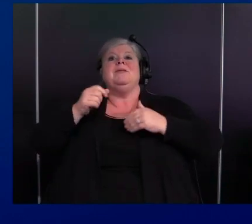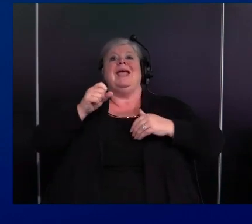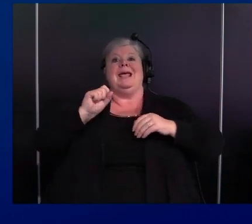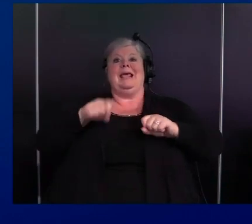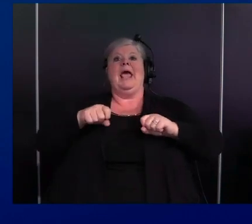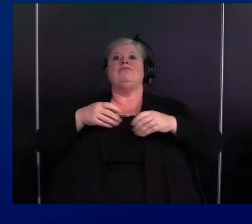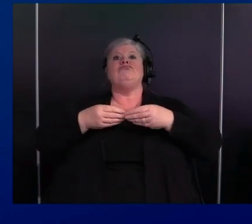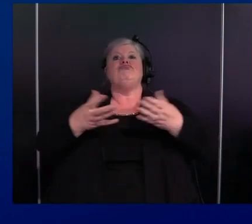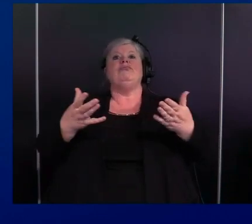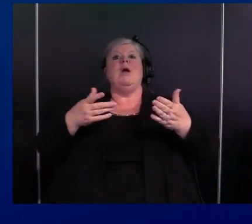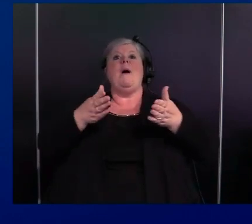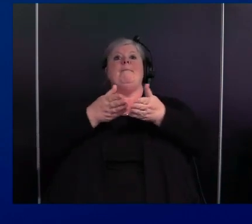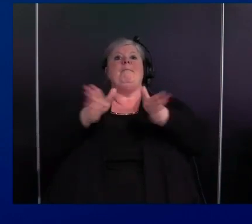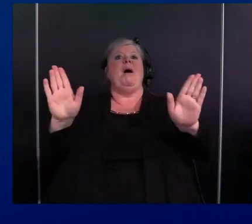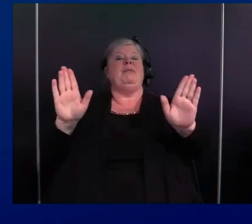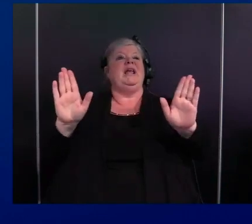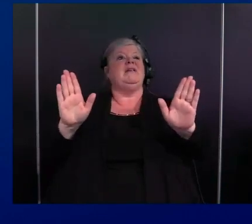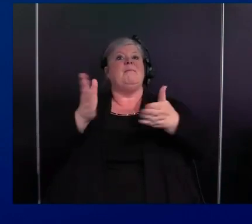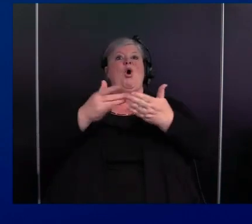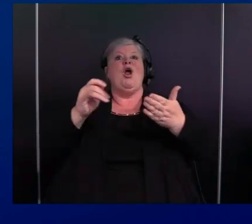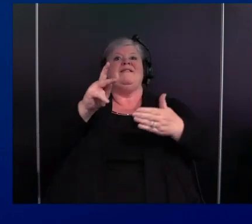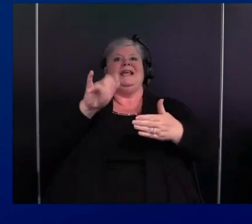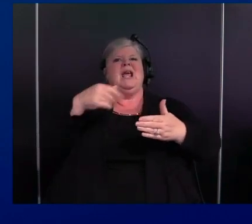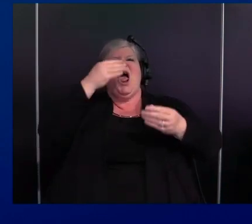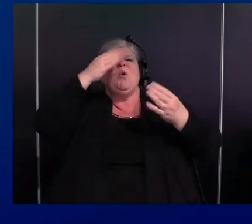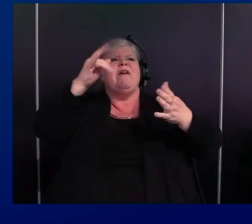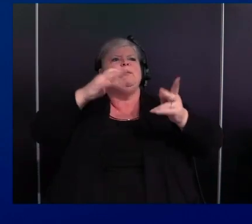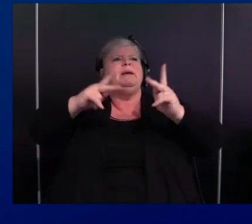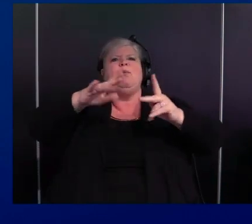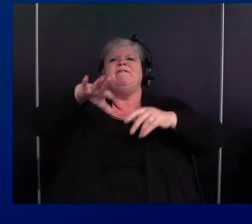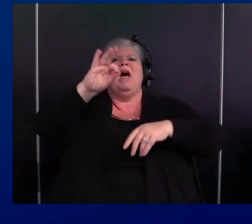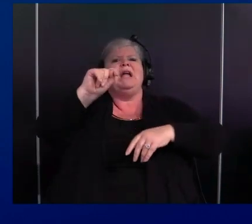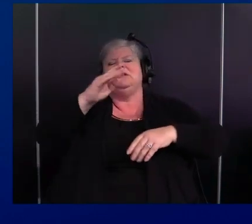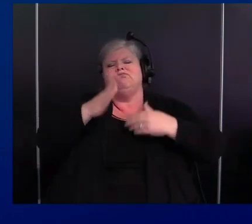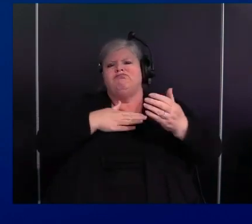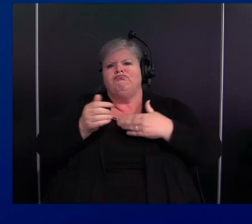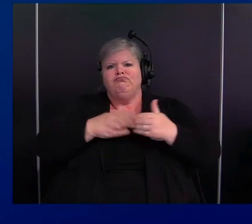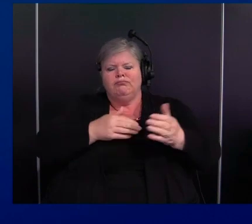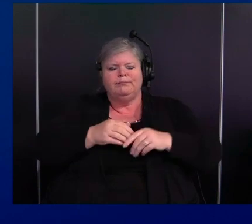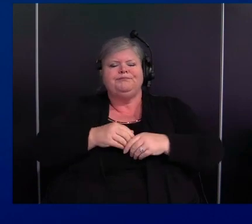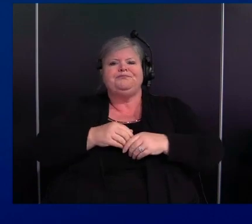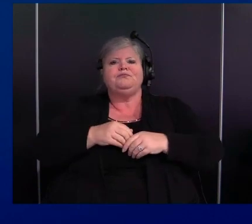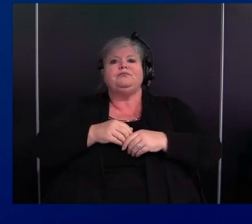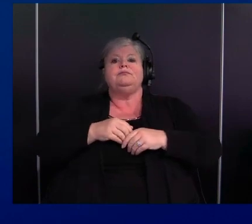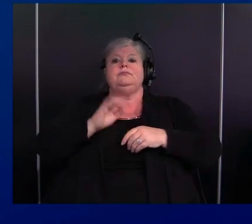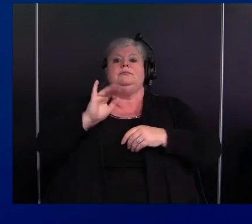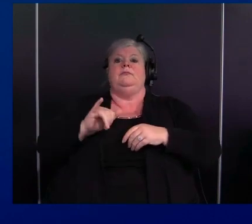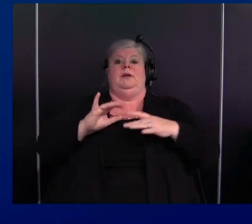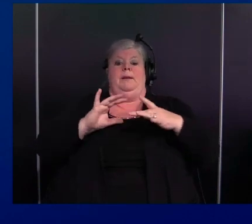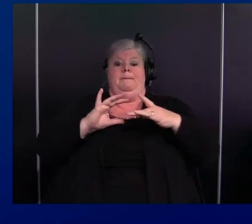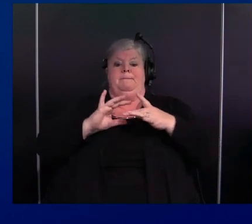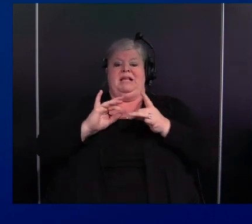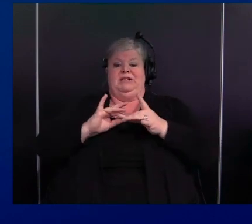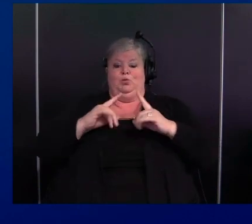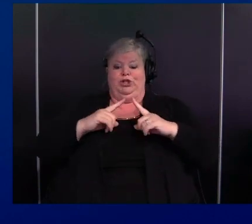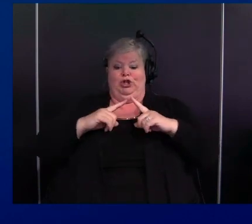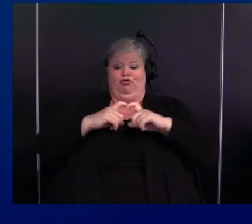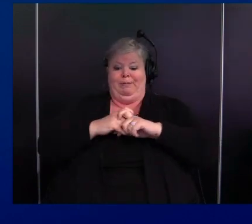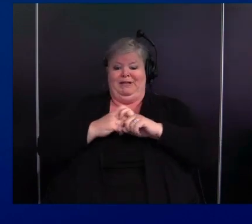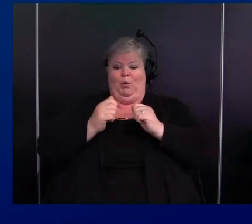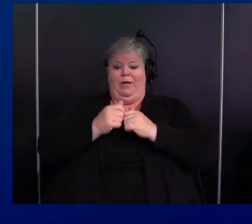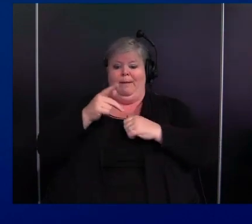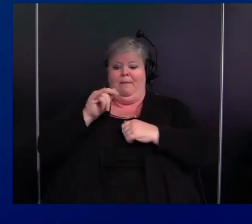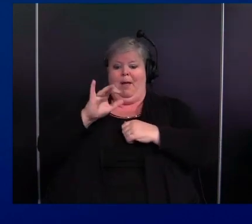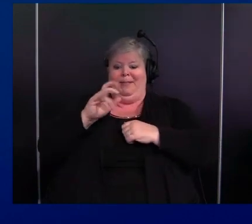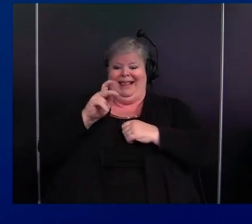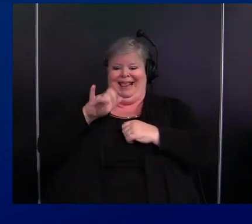don't care if anybody finds it, because you can't take a message that was encrypted under a public key